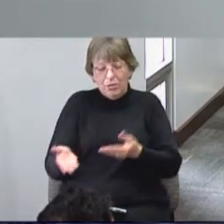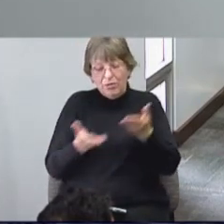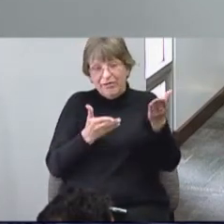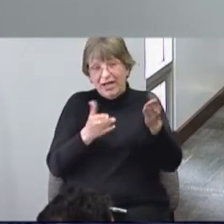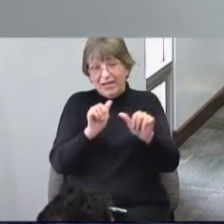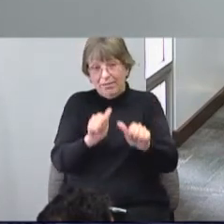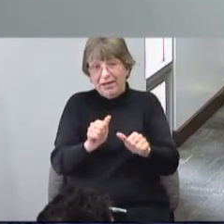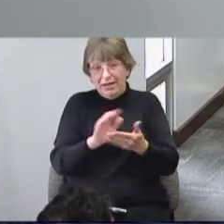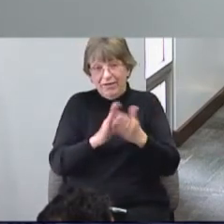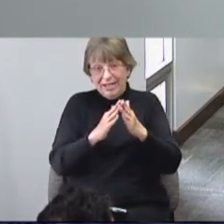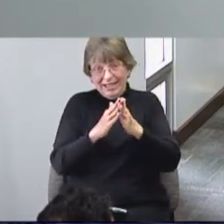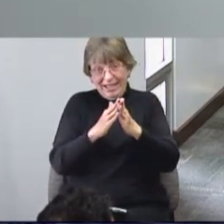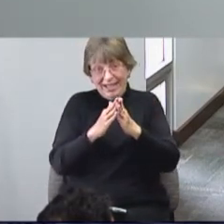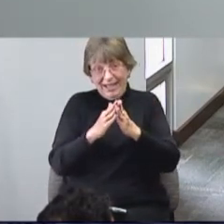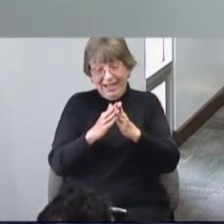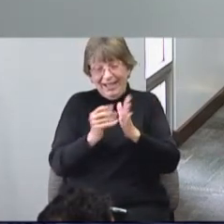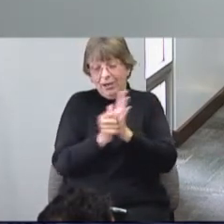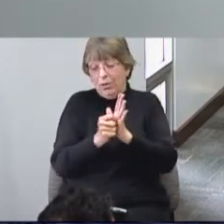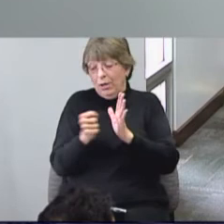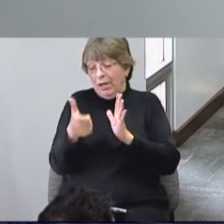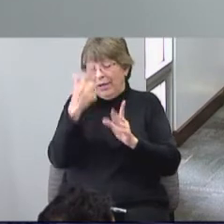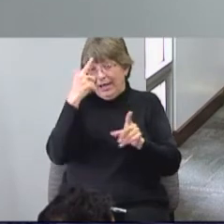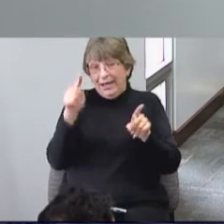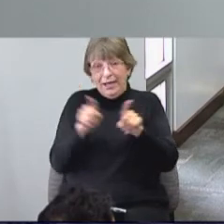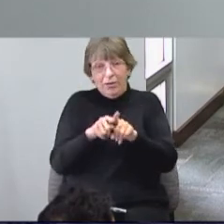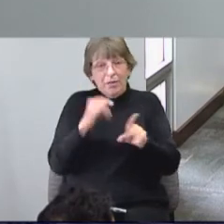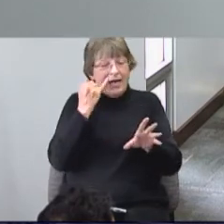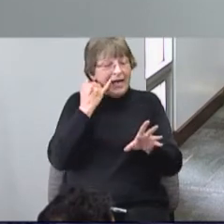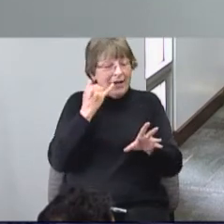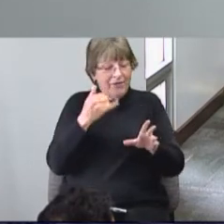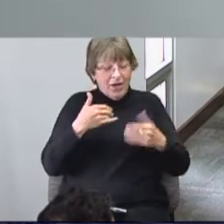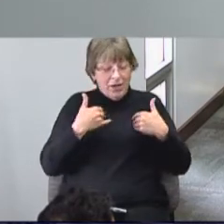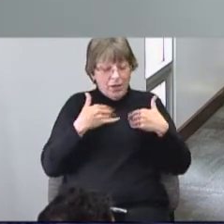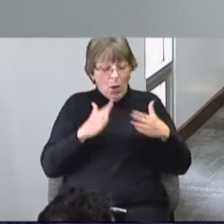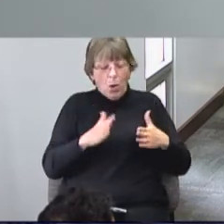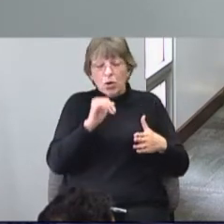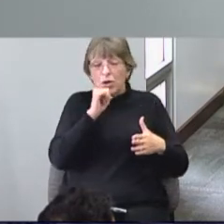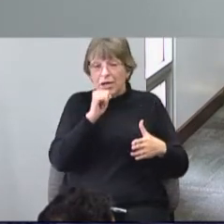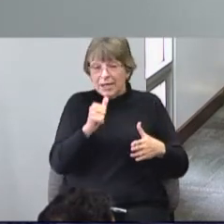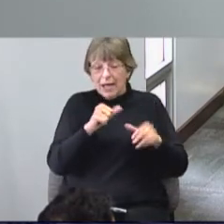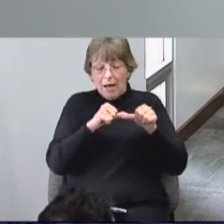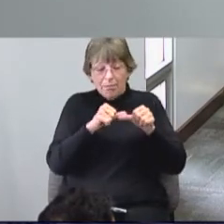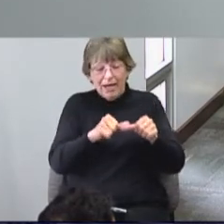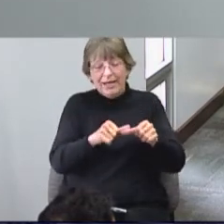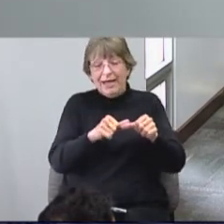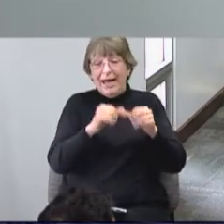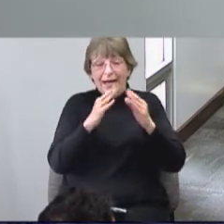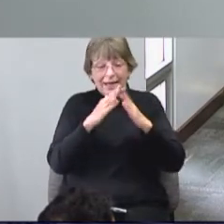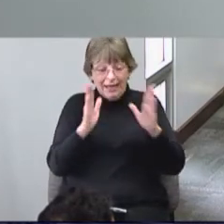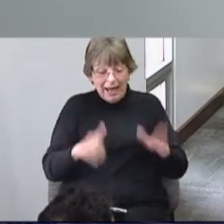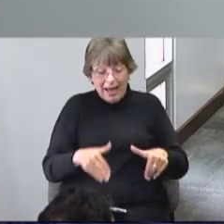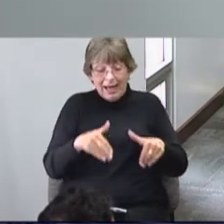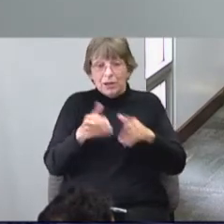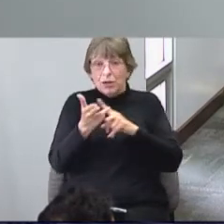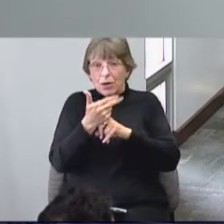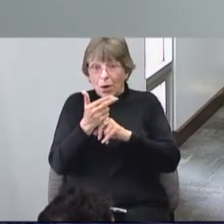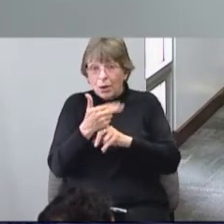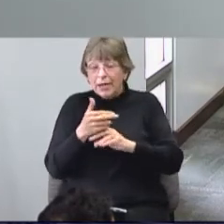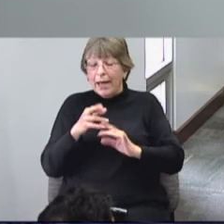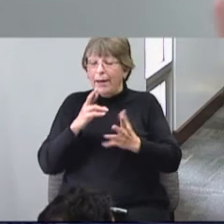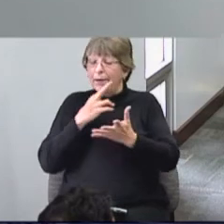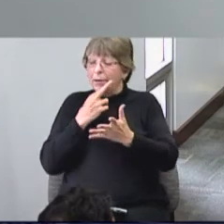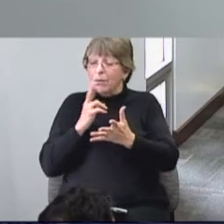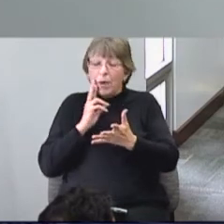city to terminate the agreement should the property owner not maintain a hotel and restaurant area